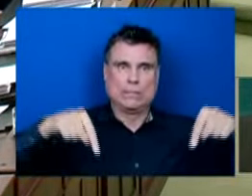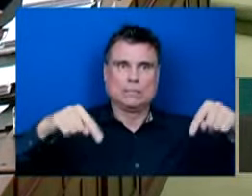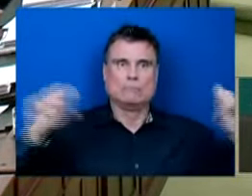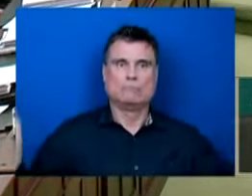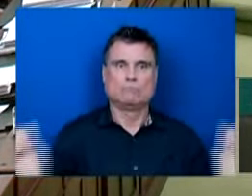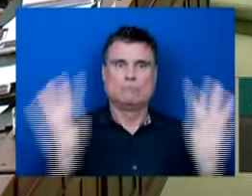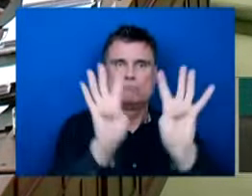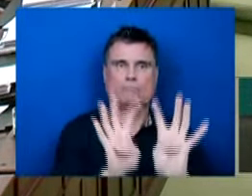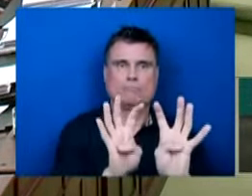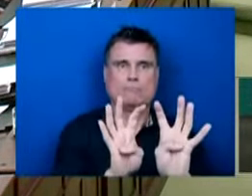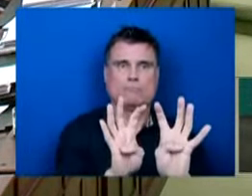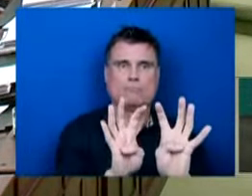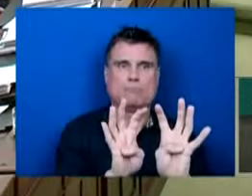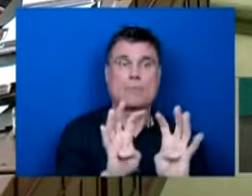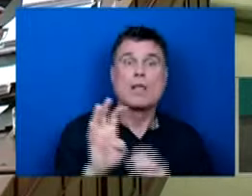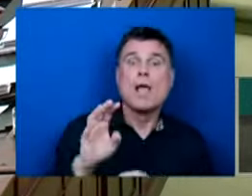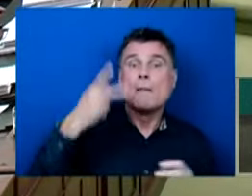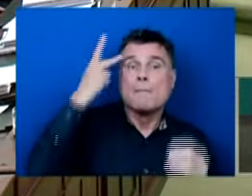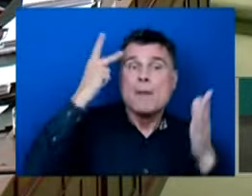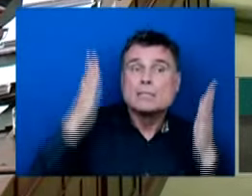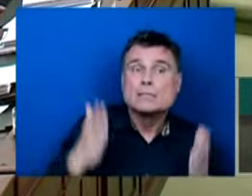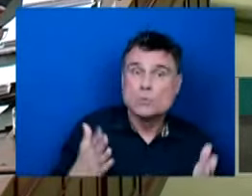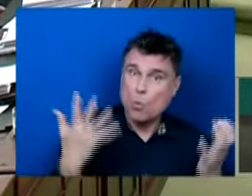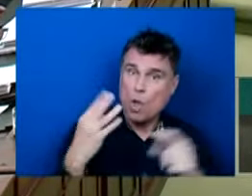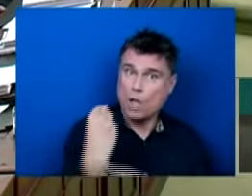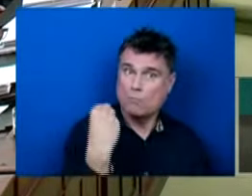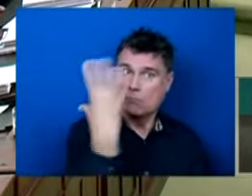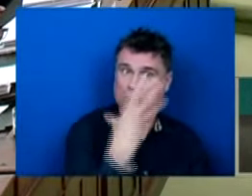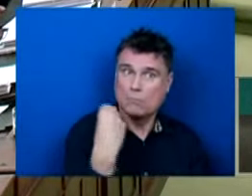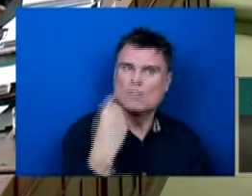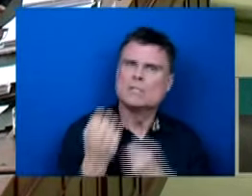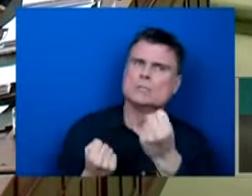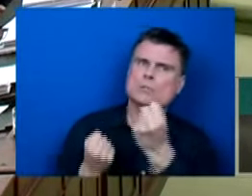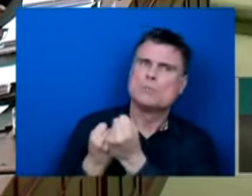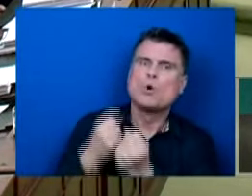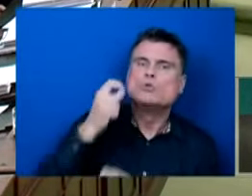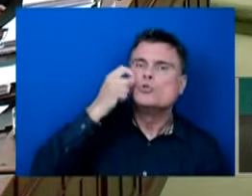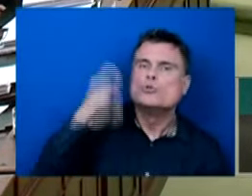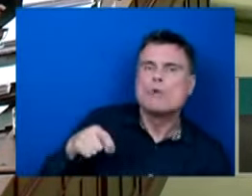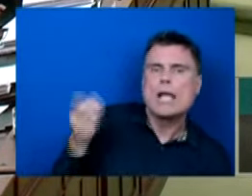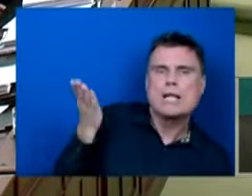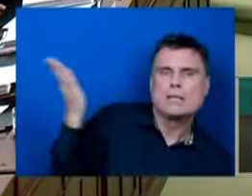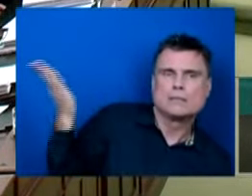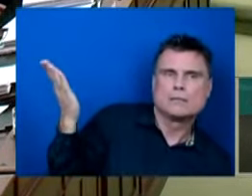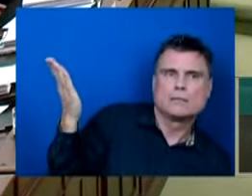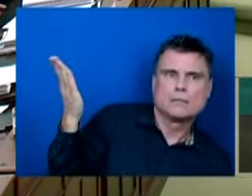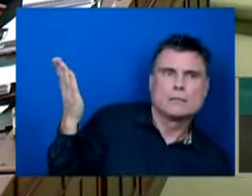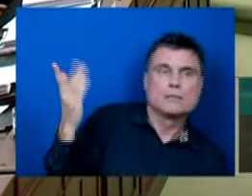in support of our friends in Ukraine. The House stands